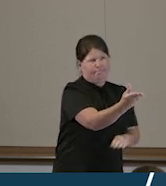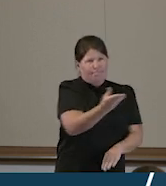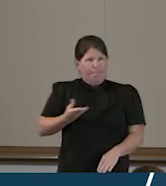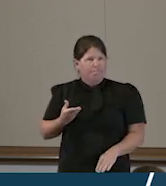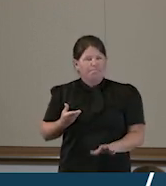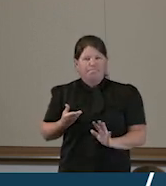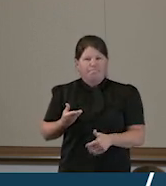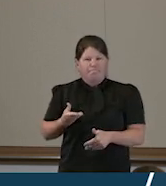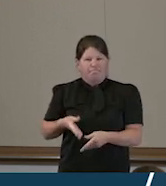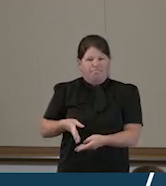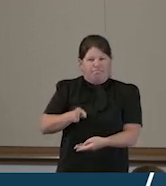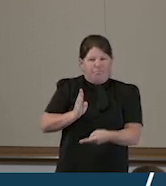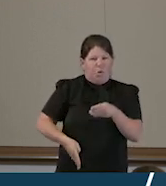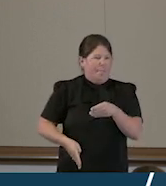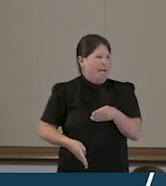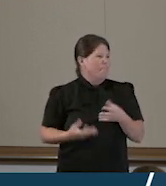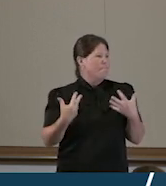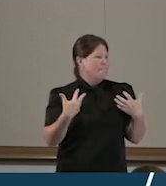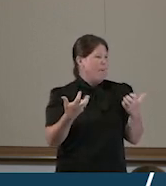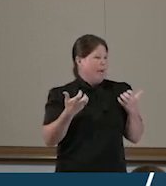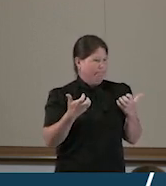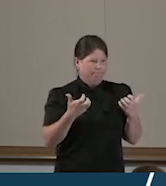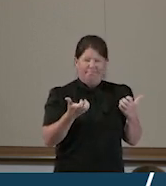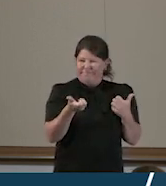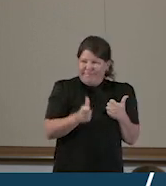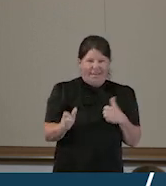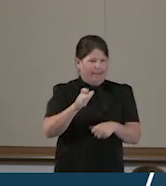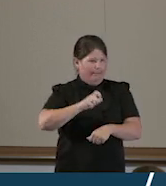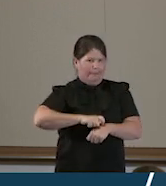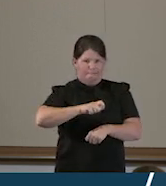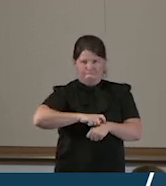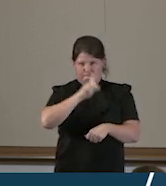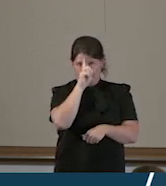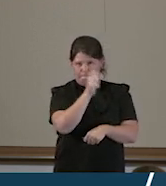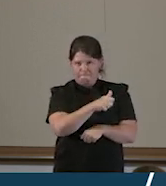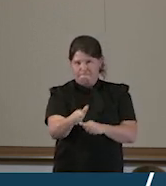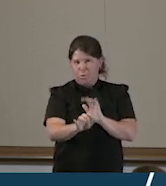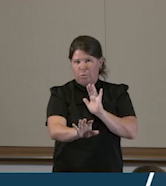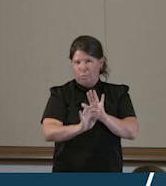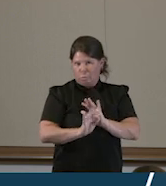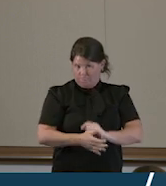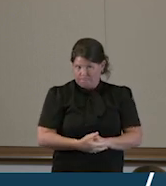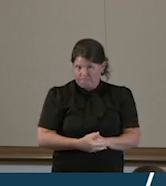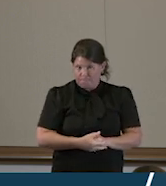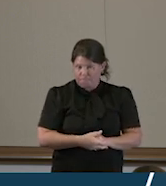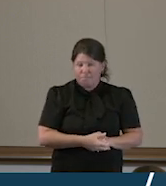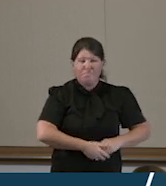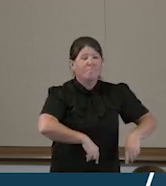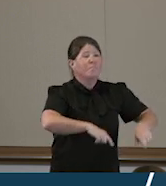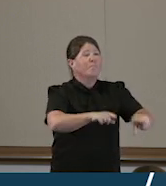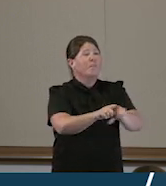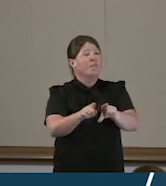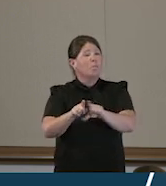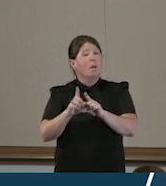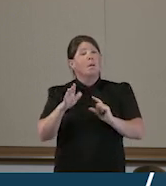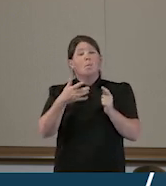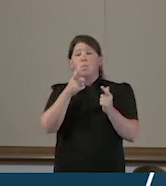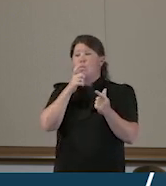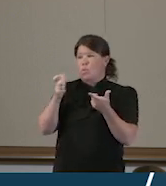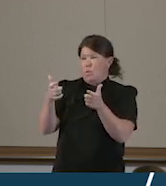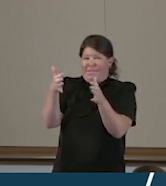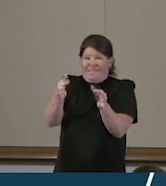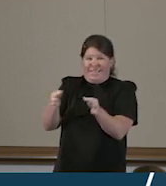it can be terminated at any given time. And it includes protections for the decision maker.